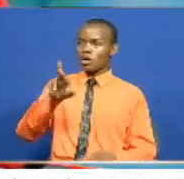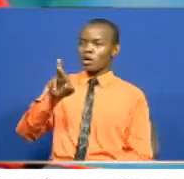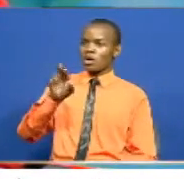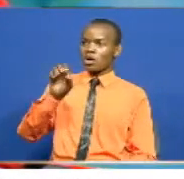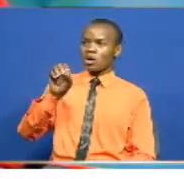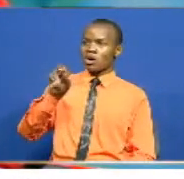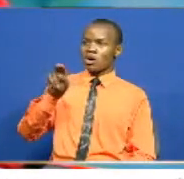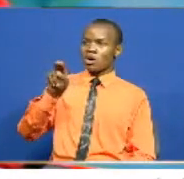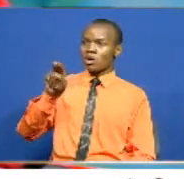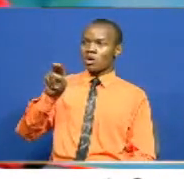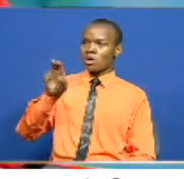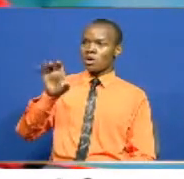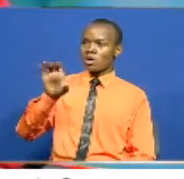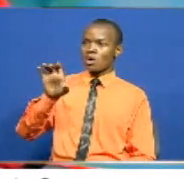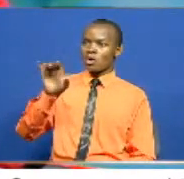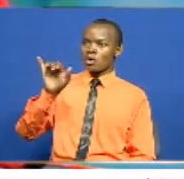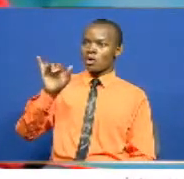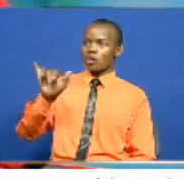Ronnie Gundo